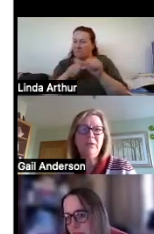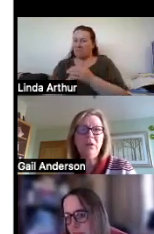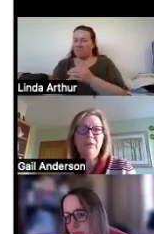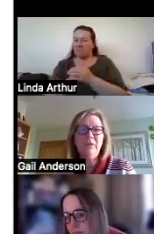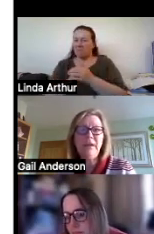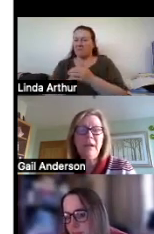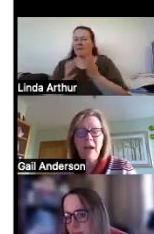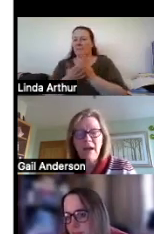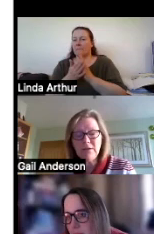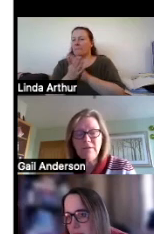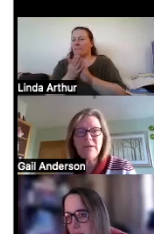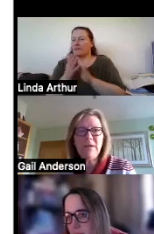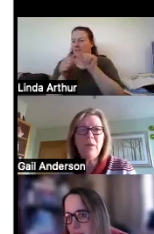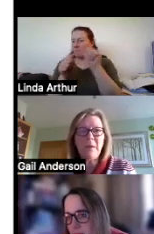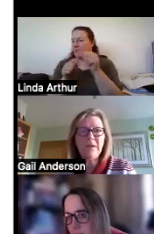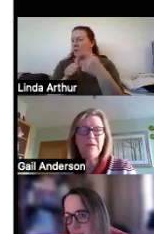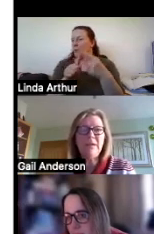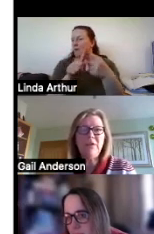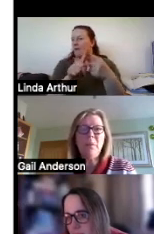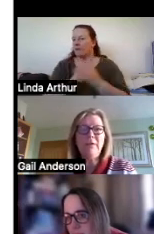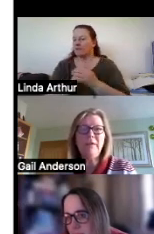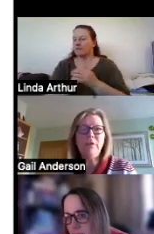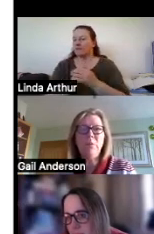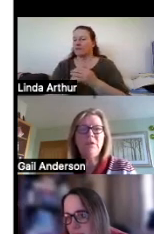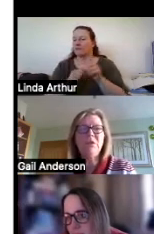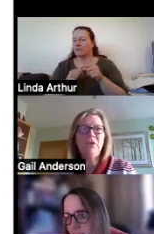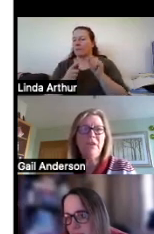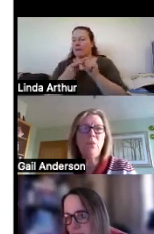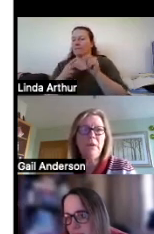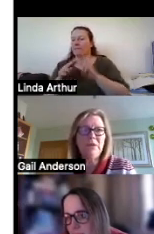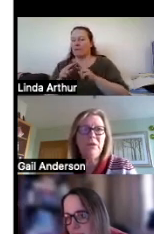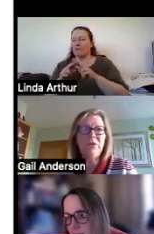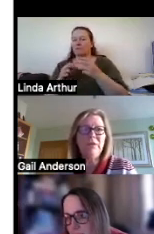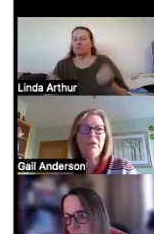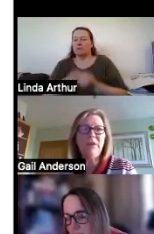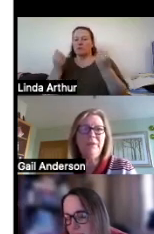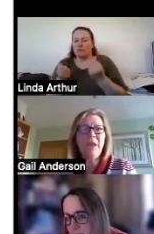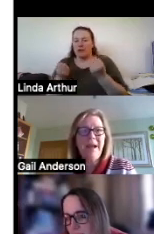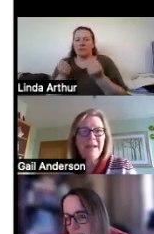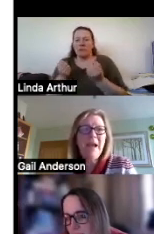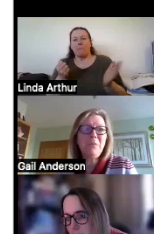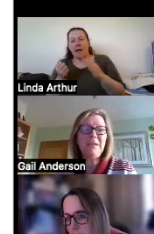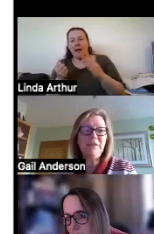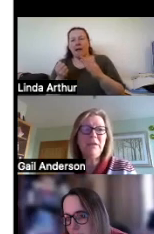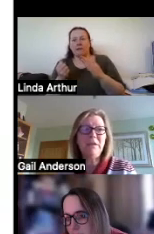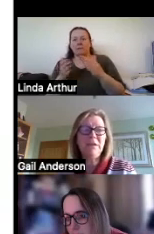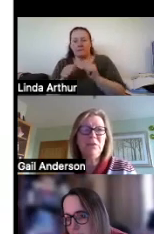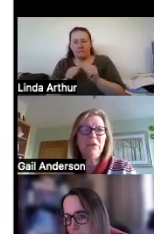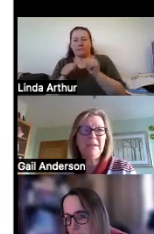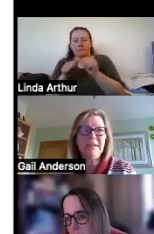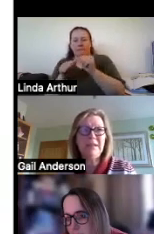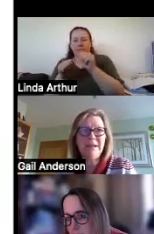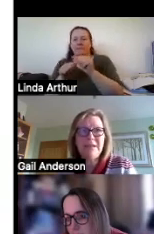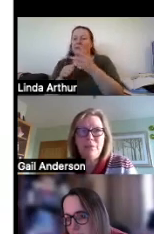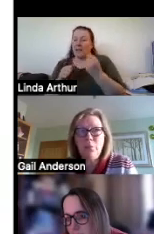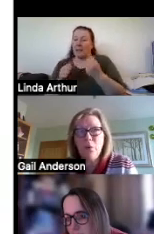speed of recovery. And obviously with maintenance, then your pelvic floor muscle strength will start to return. And it can be difficult in those early